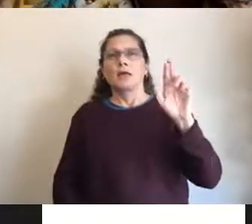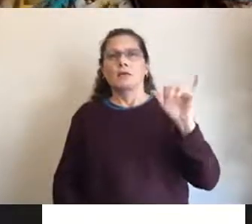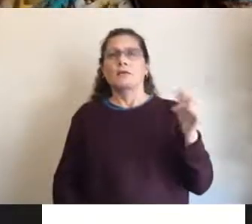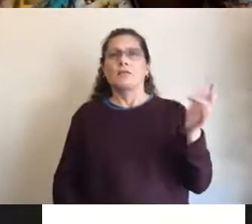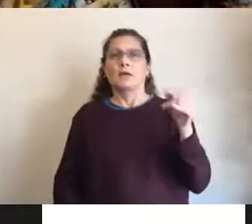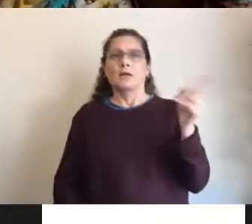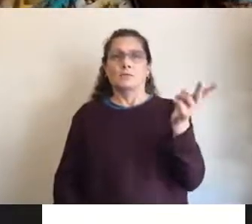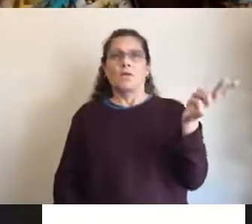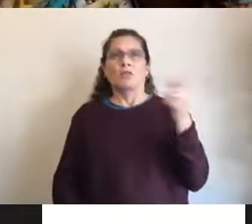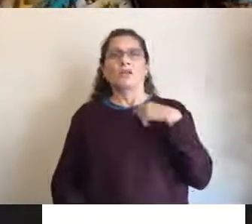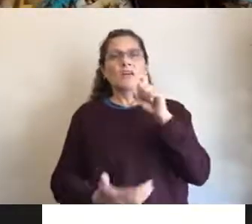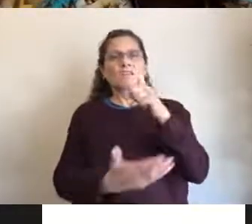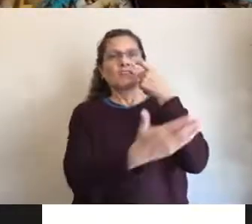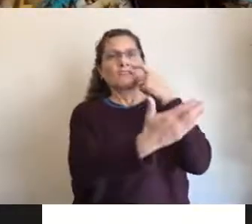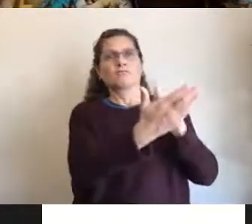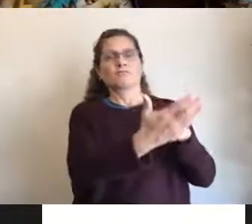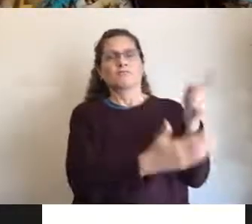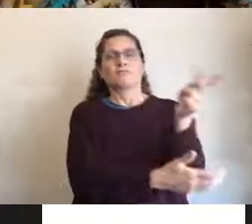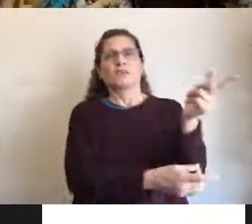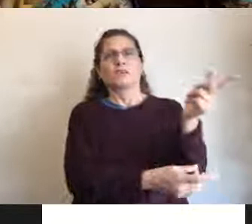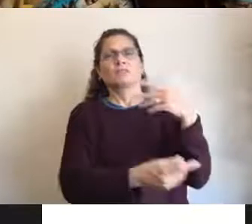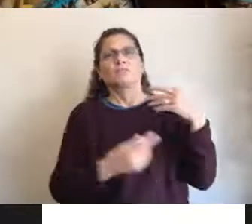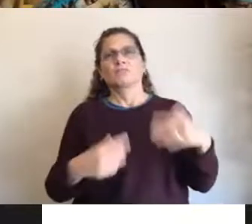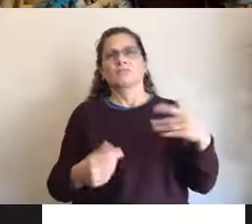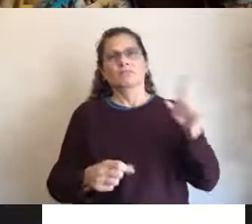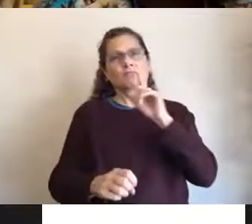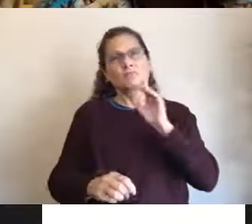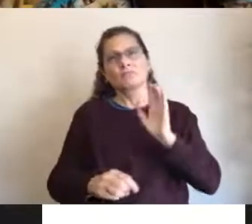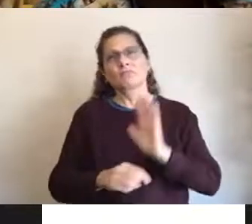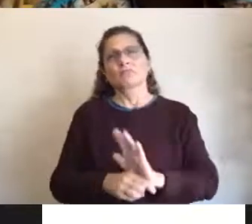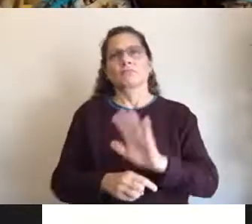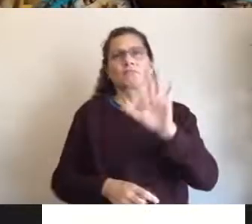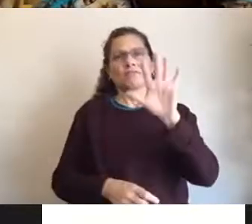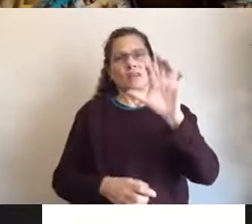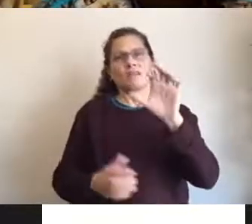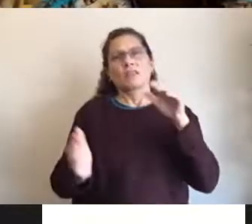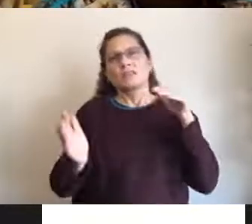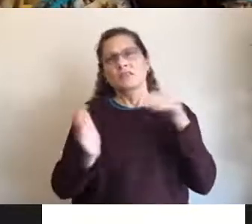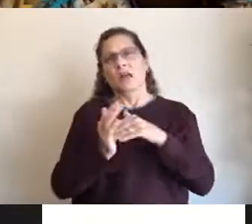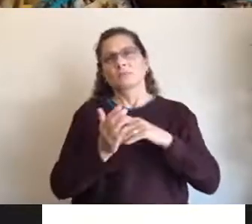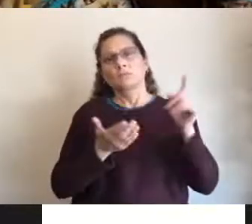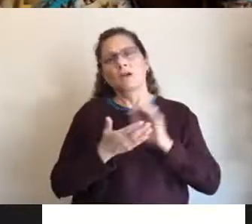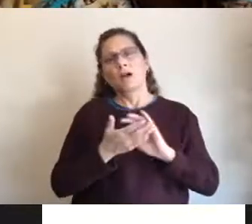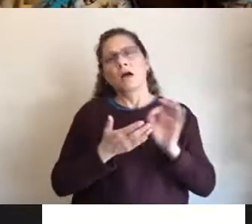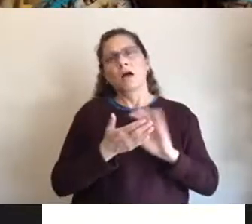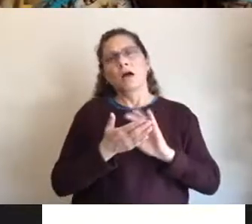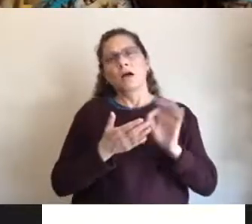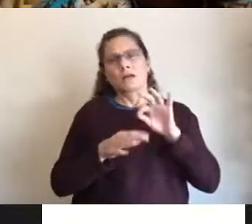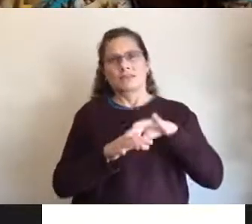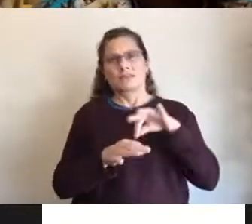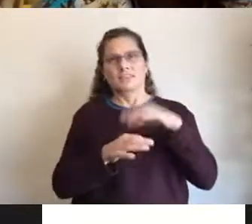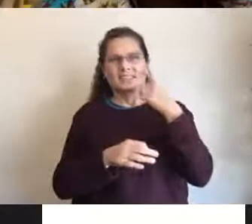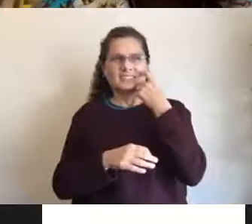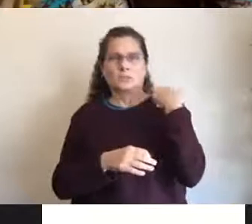nearly 500,000 votes that was cast into Tuesday's elections was counted. And we wouldn't have been successful in holding Tuesday's